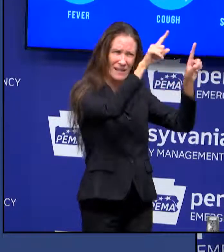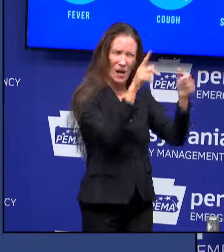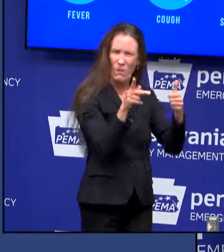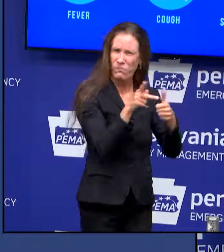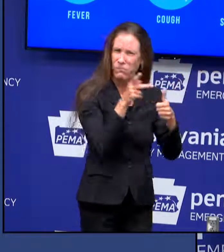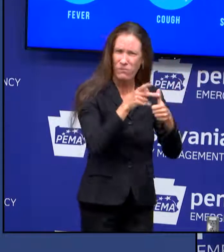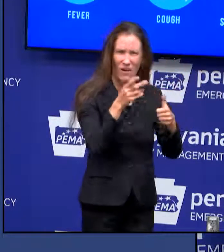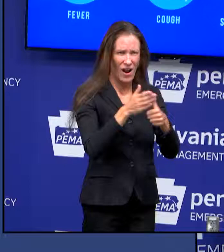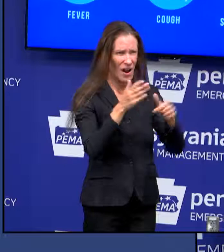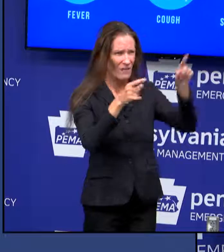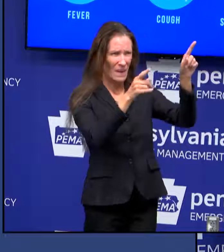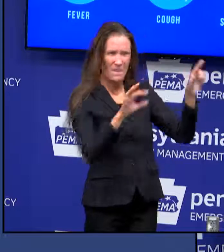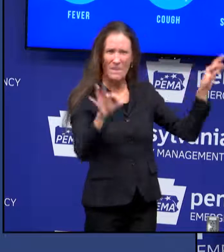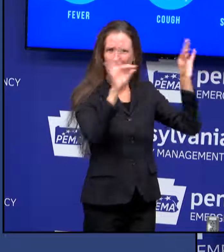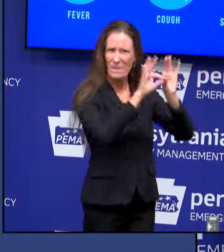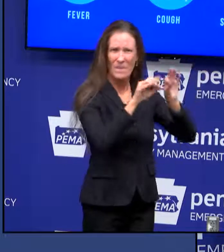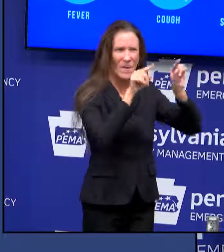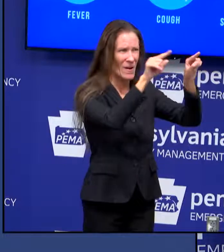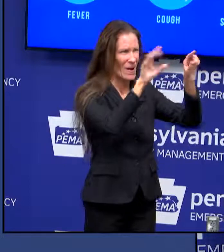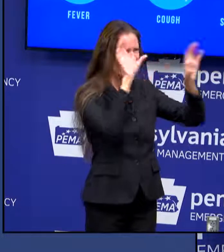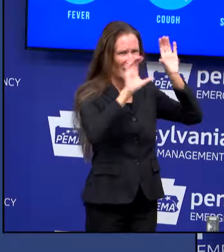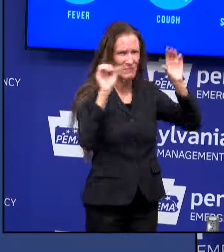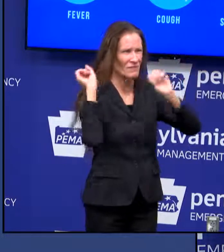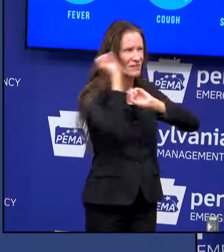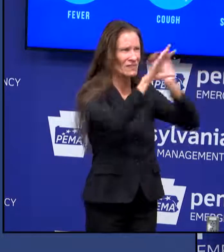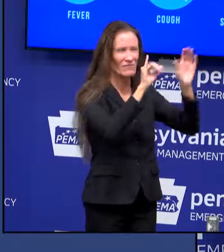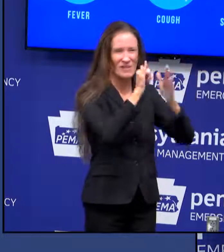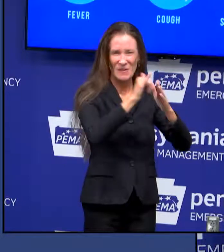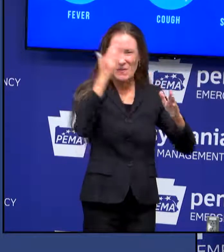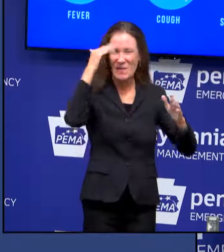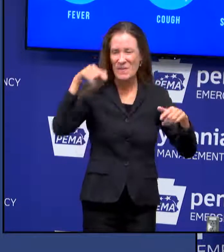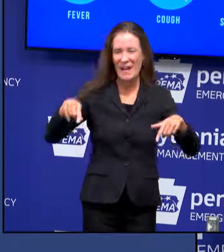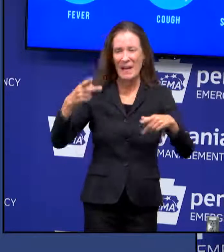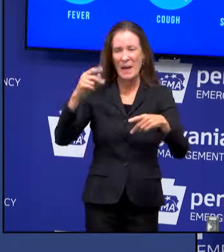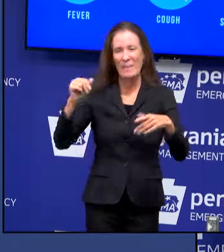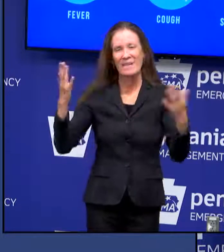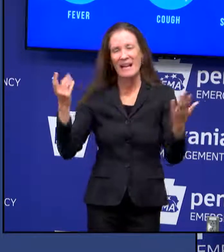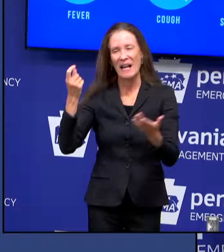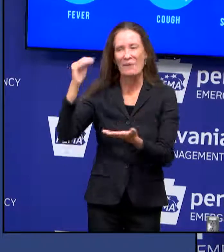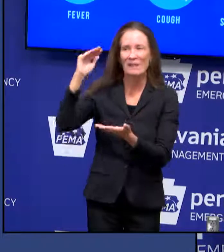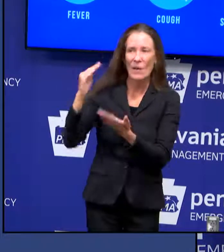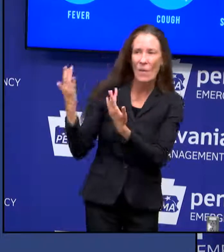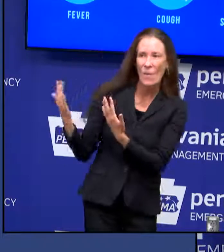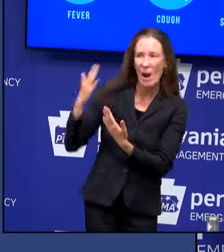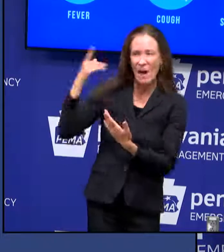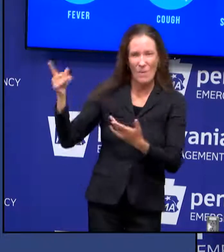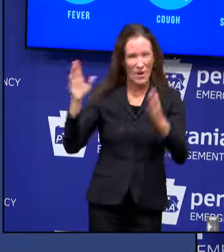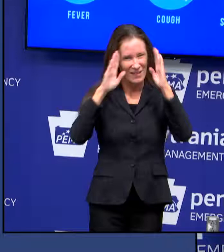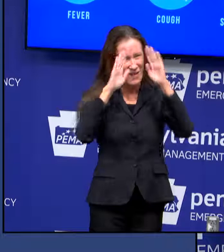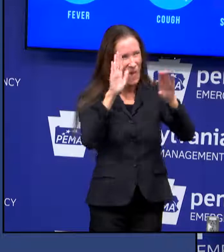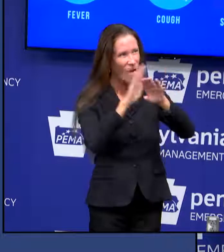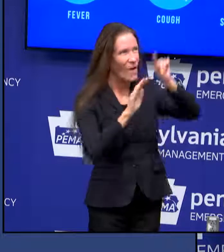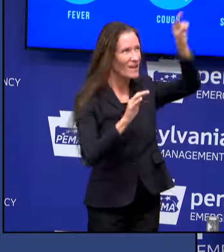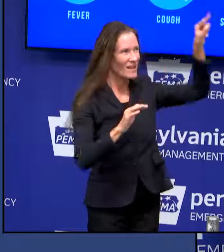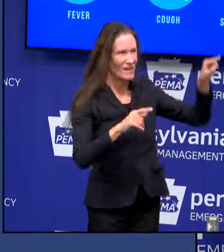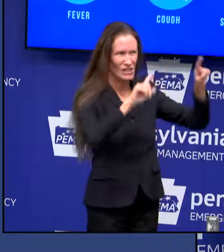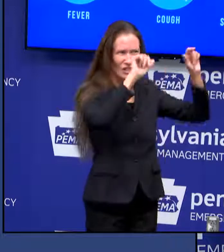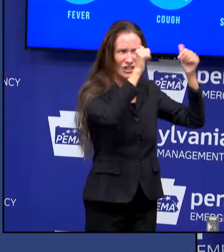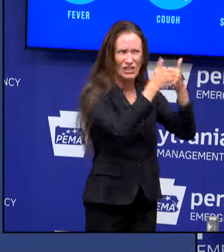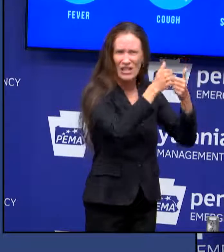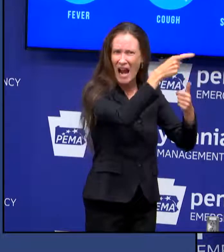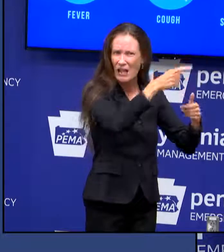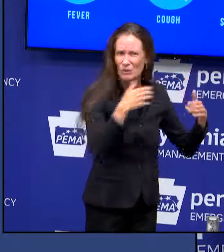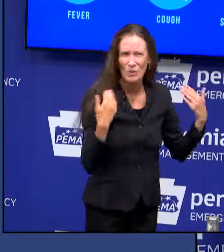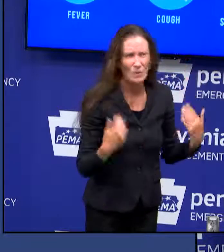as reagents going to those states that have been particularly challenged, and it has kind of varied which states. So